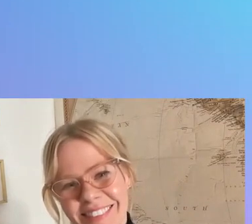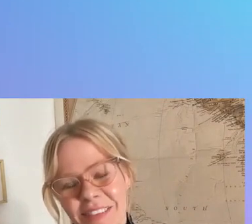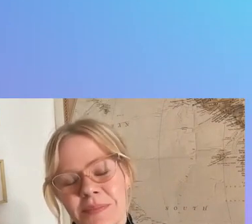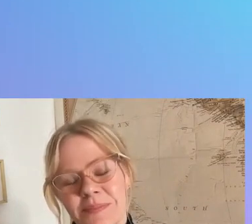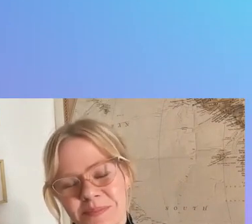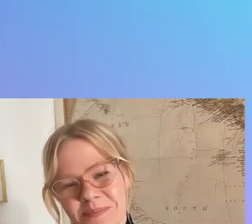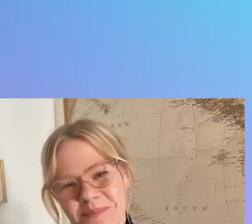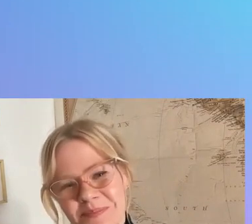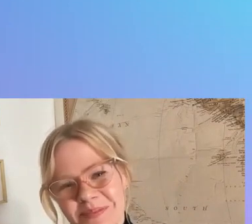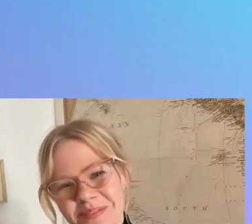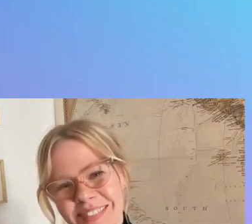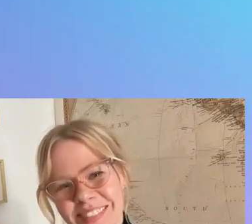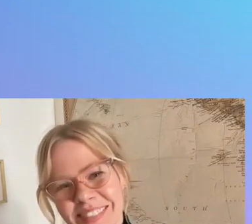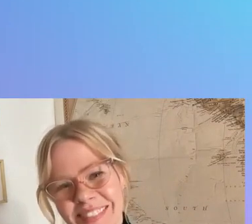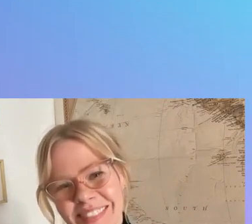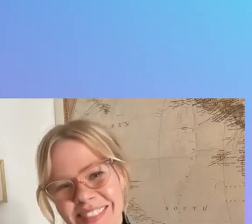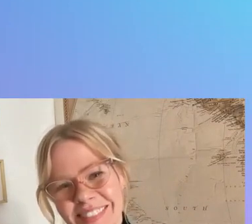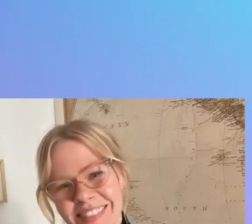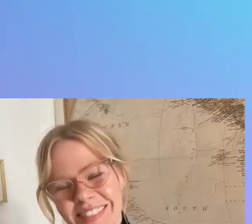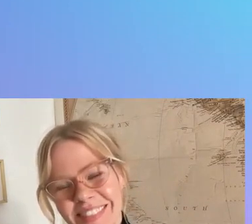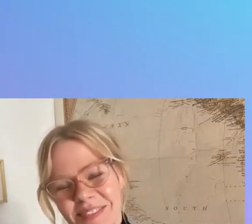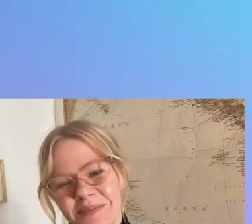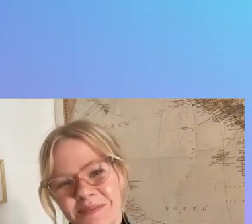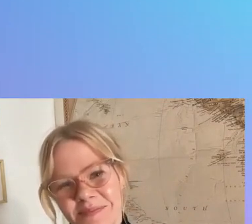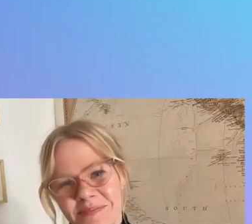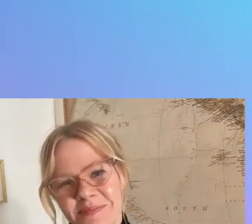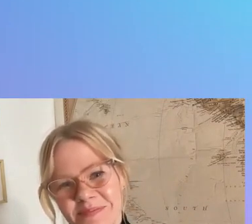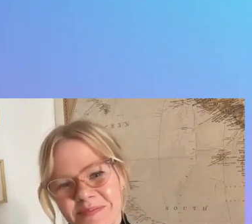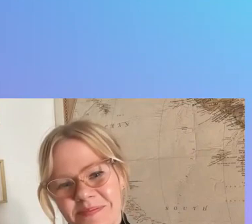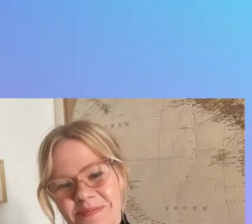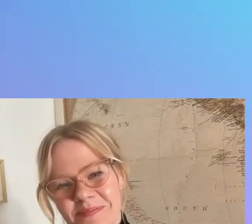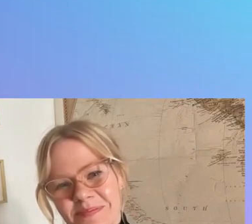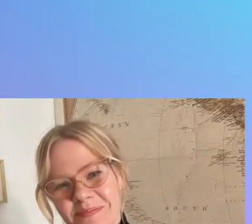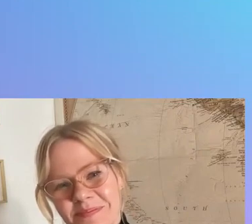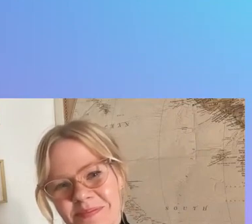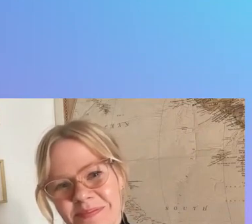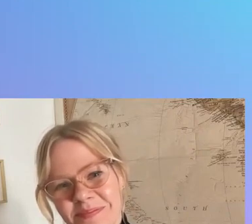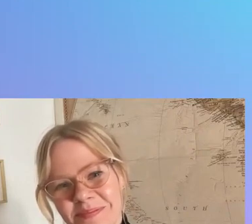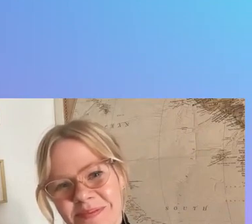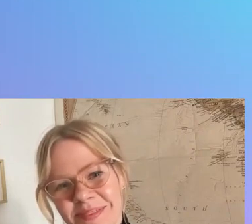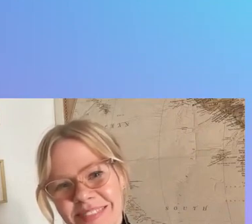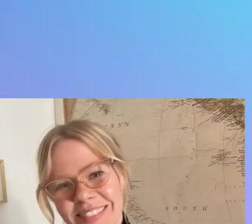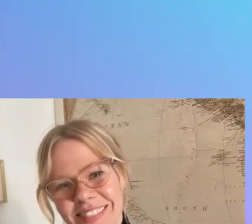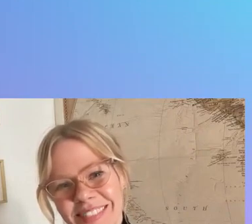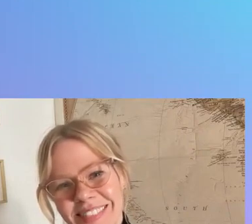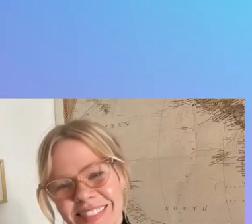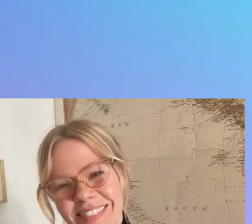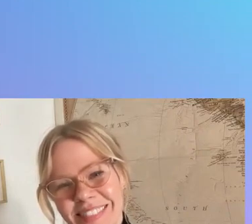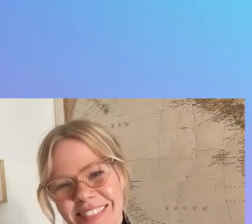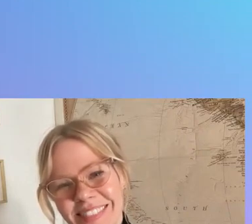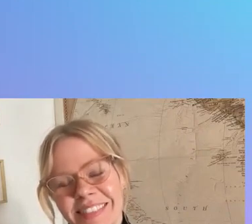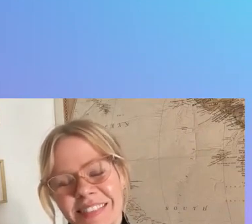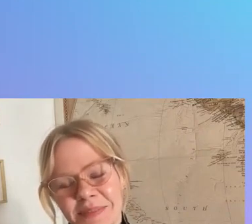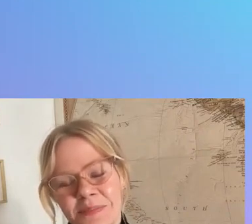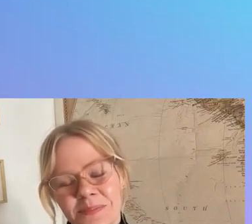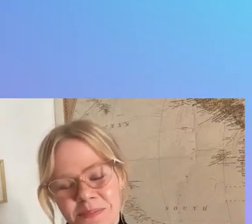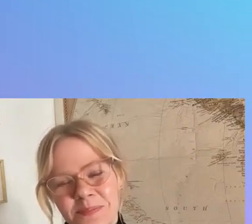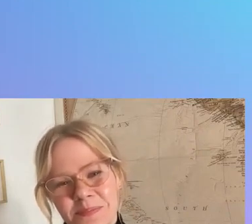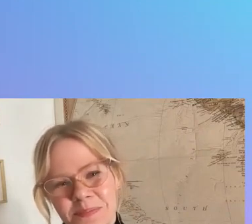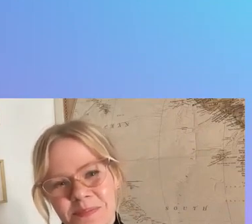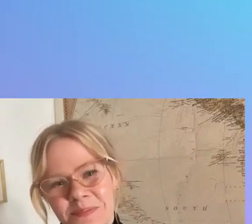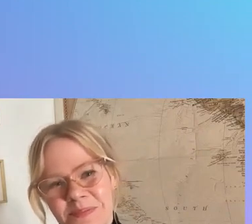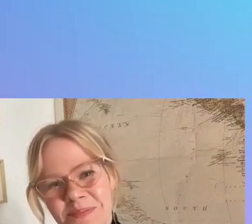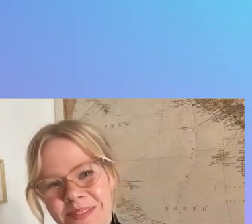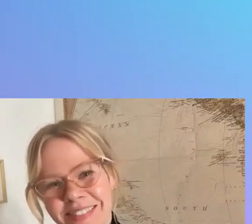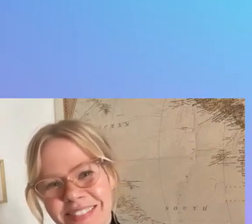session. I know you got a lot of us excited. I hope you got a lot out of the session. Now, I want to stop right before